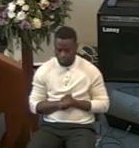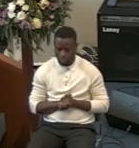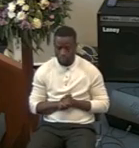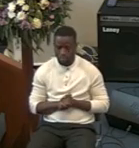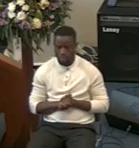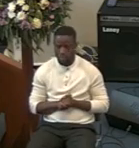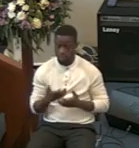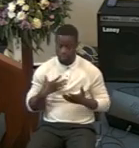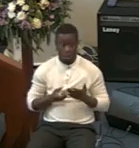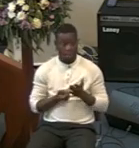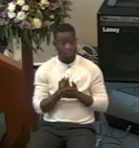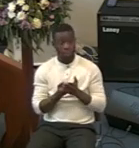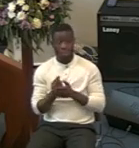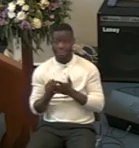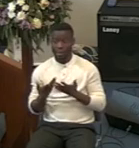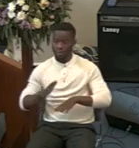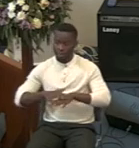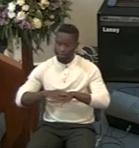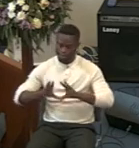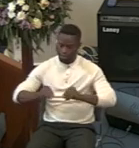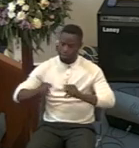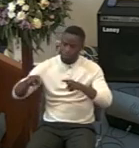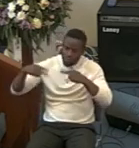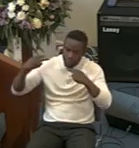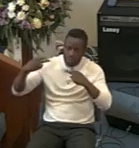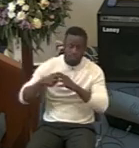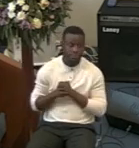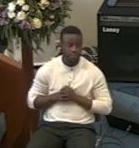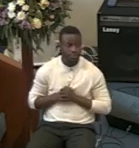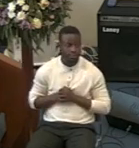rather you had the opportunity just to have a couple of minutes